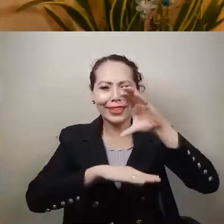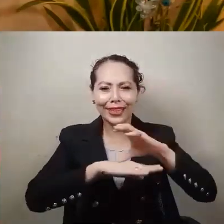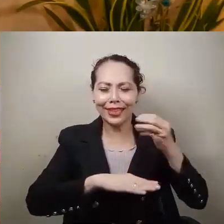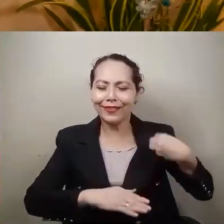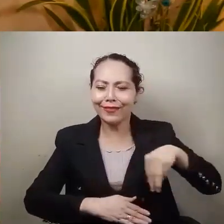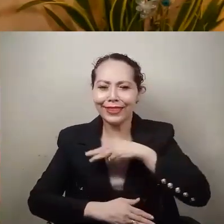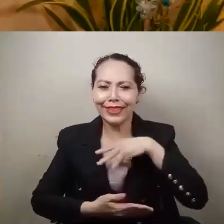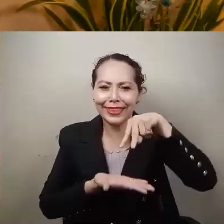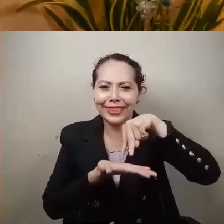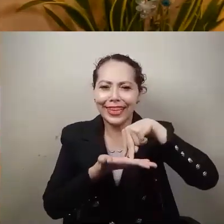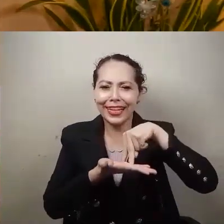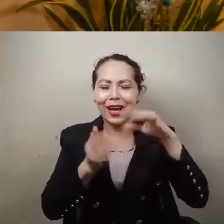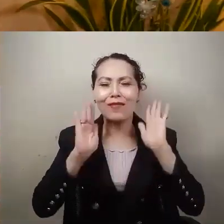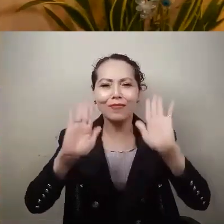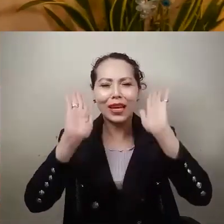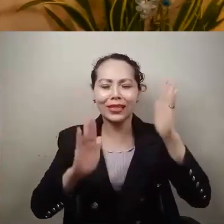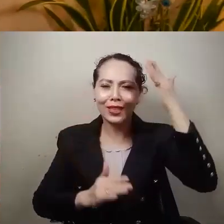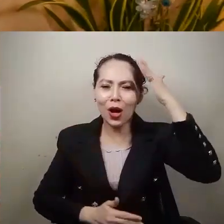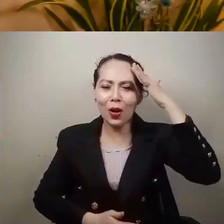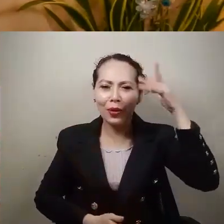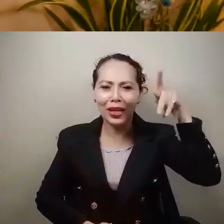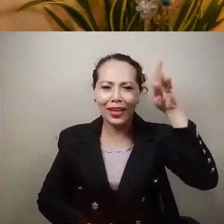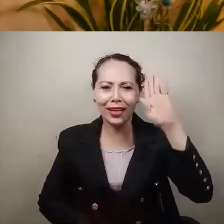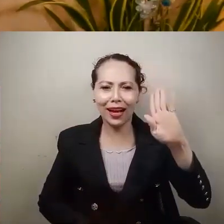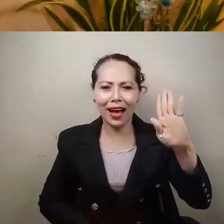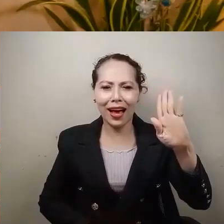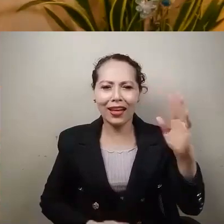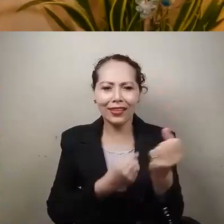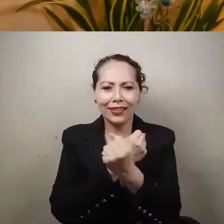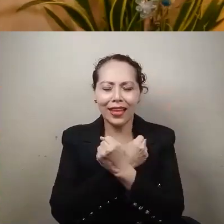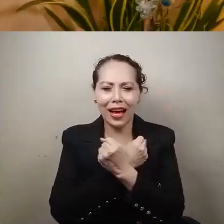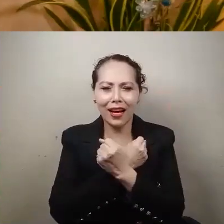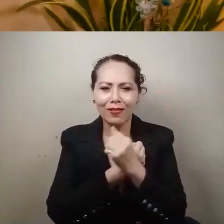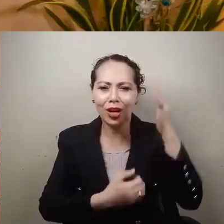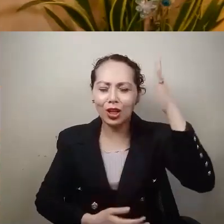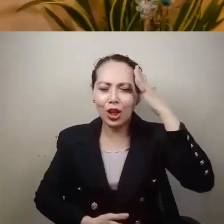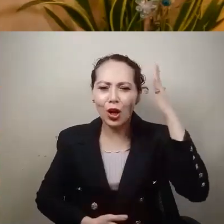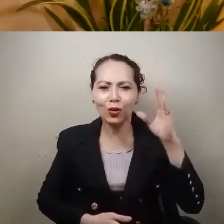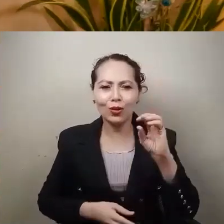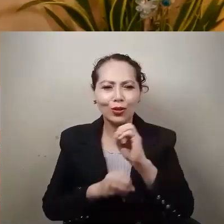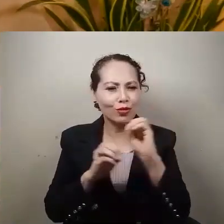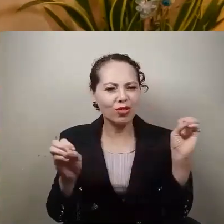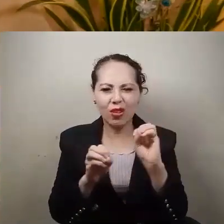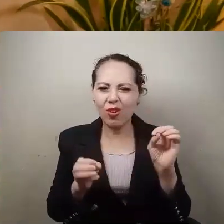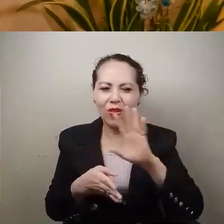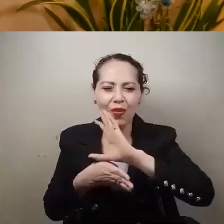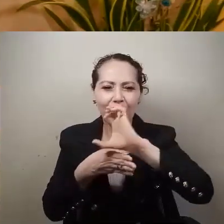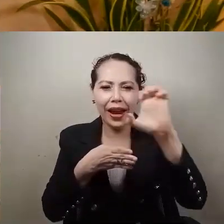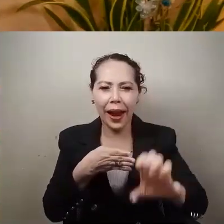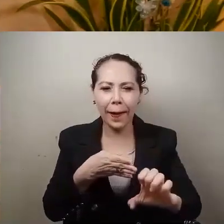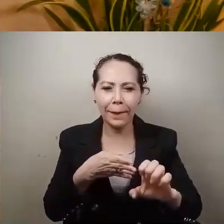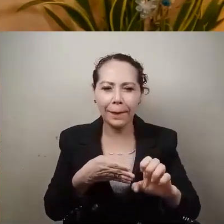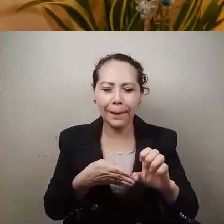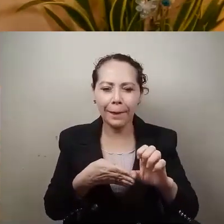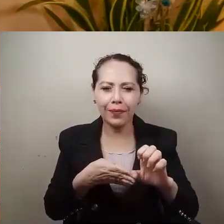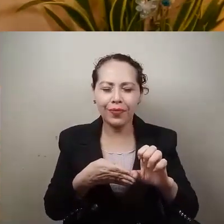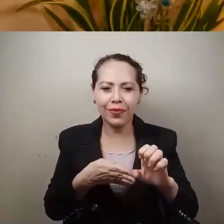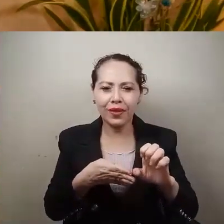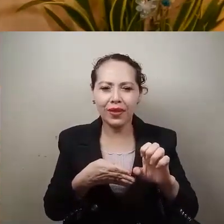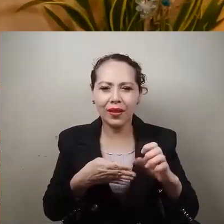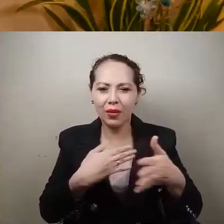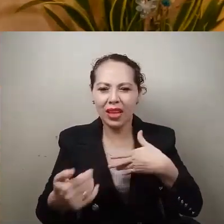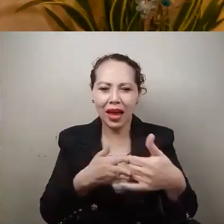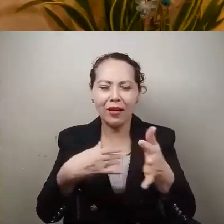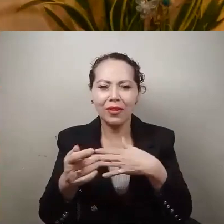Church, we stand amazed knowing that God's love knows no end. And that whatever trials come our way, we